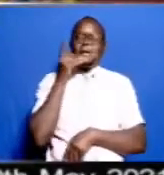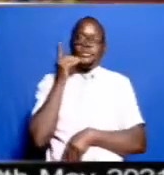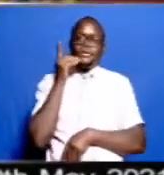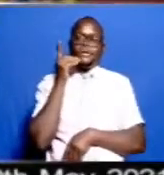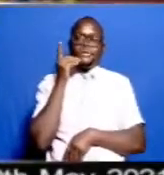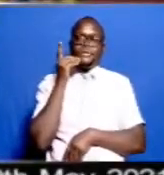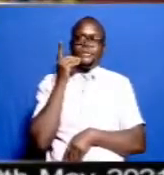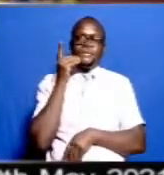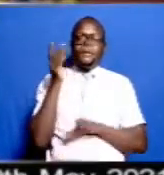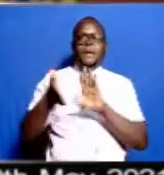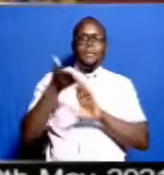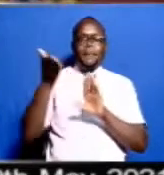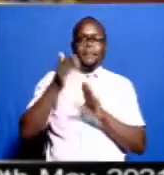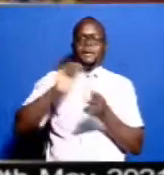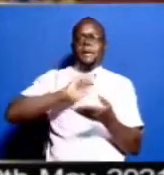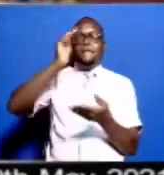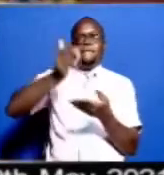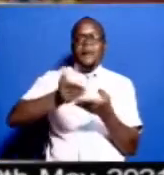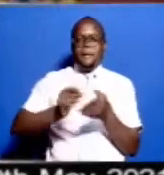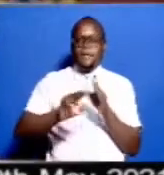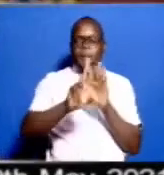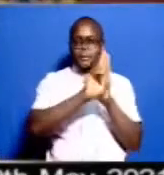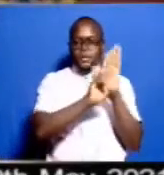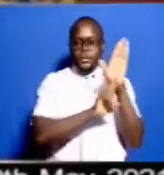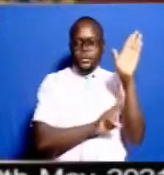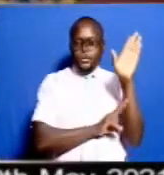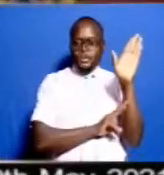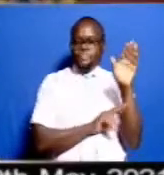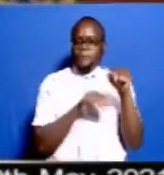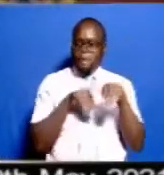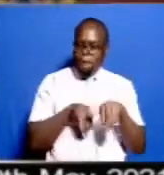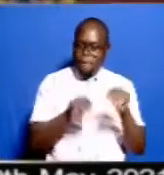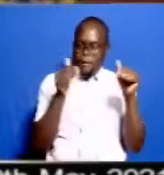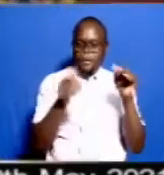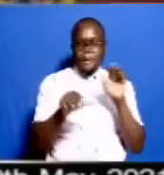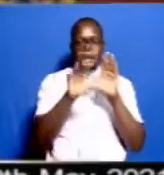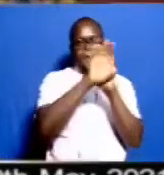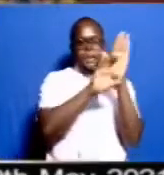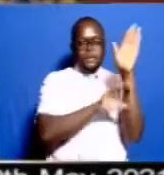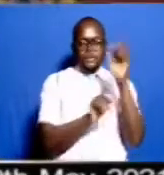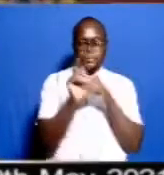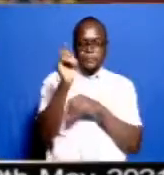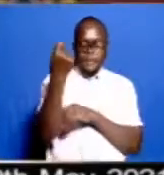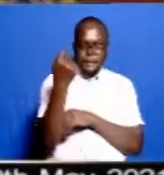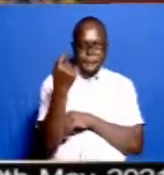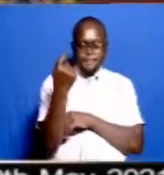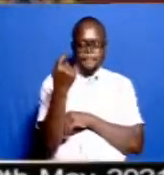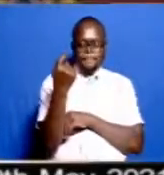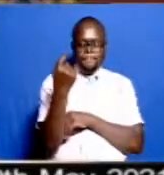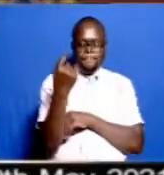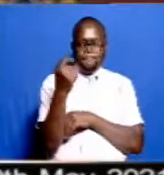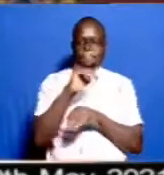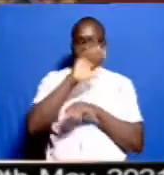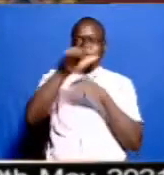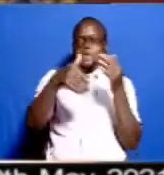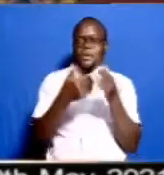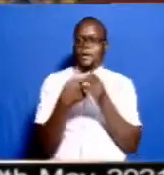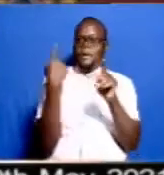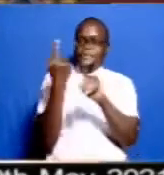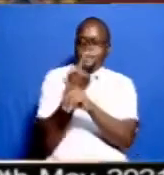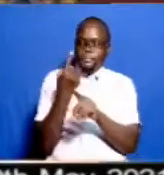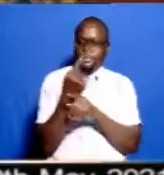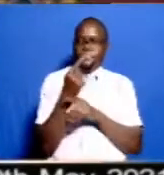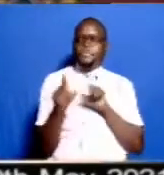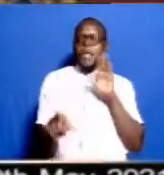Management Emergency Fund Regulations, and in accordance with the Constitution of Kenya and all the relevant Acts